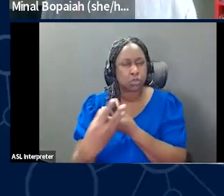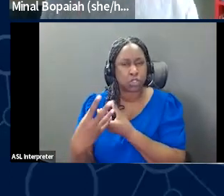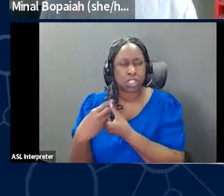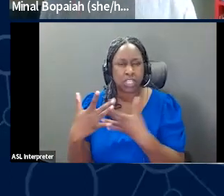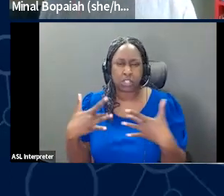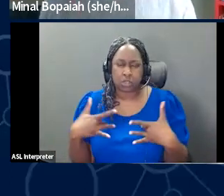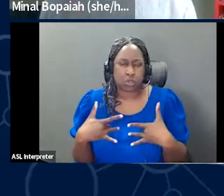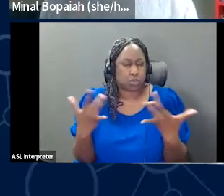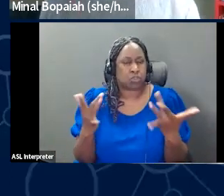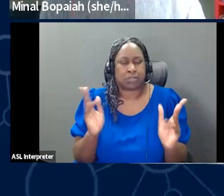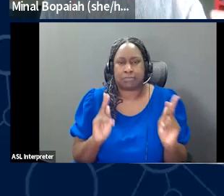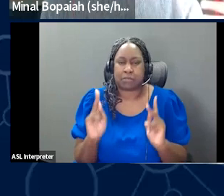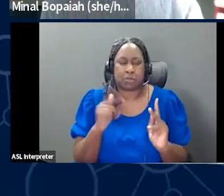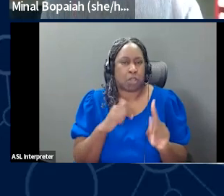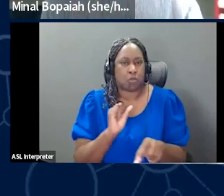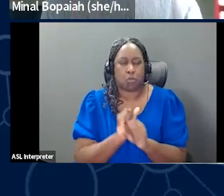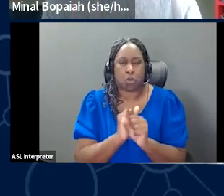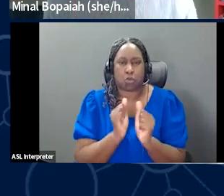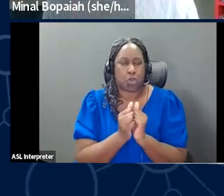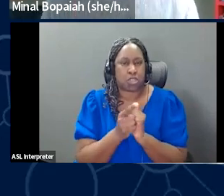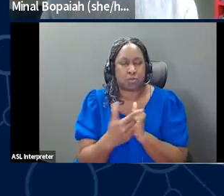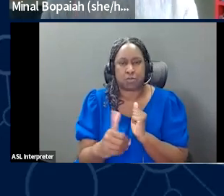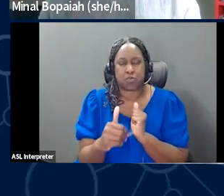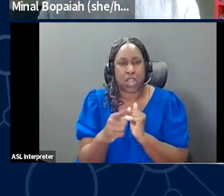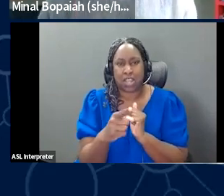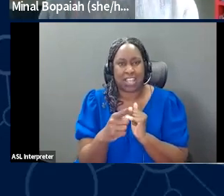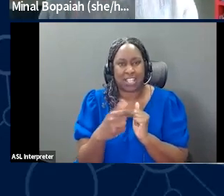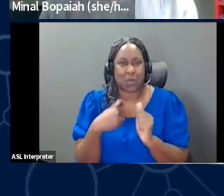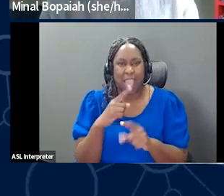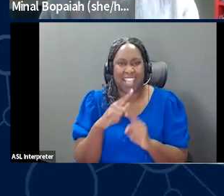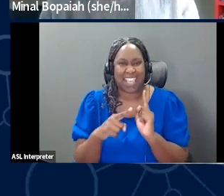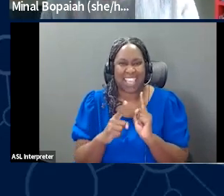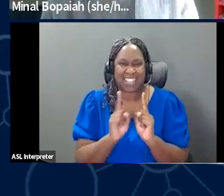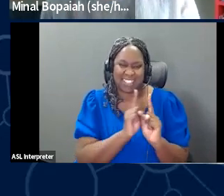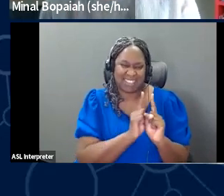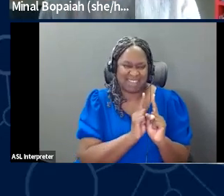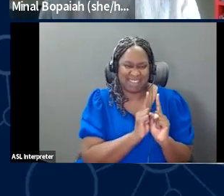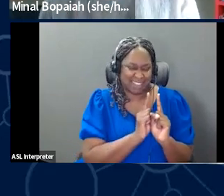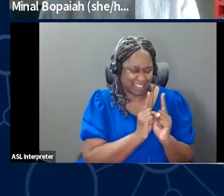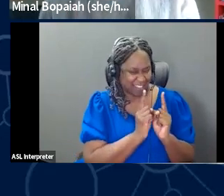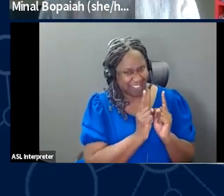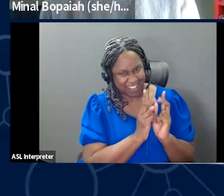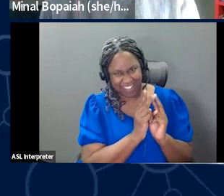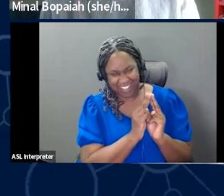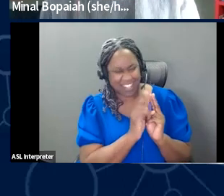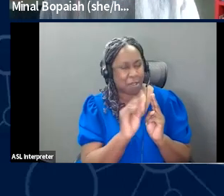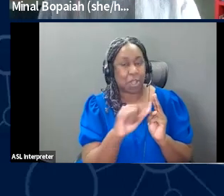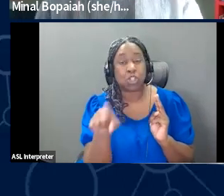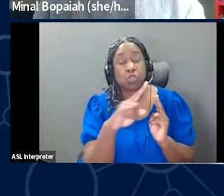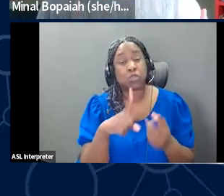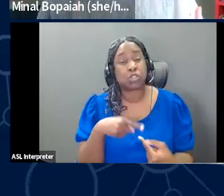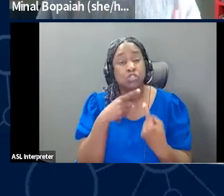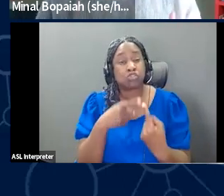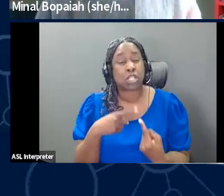joyful people I've ever worked with. And so I couldn't keep her all to myself. I know how much many of you are struggling to